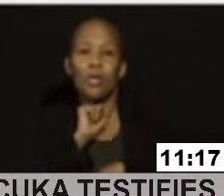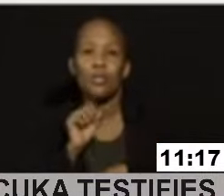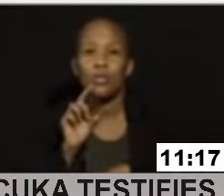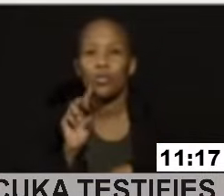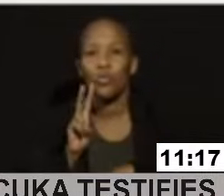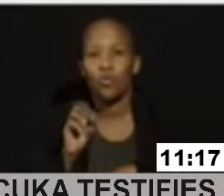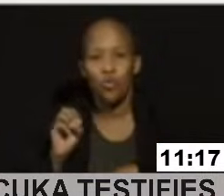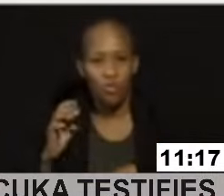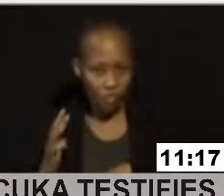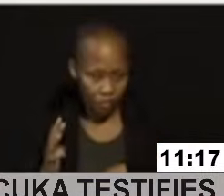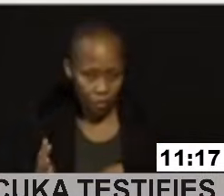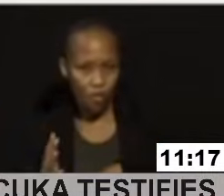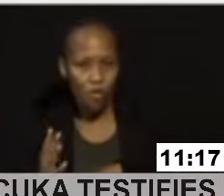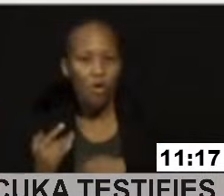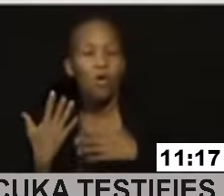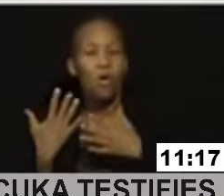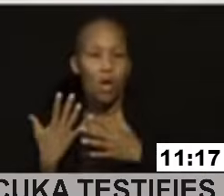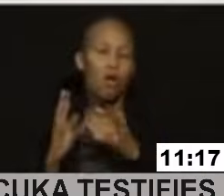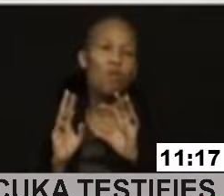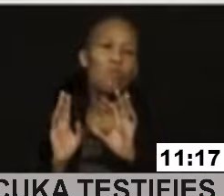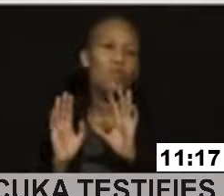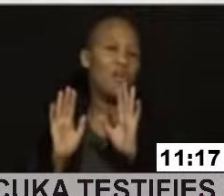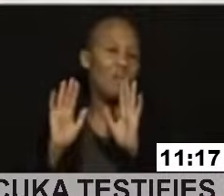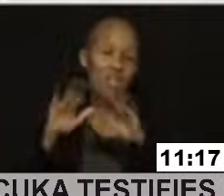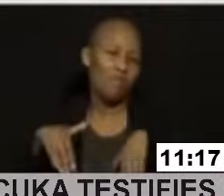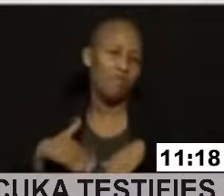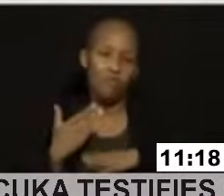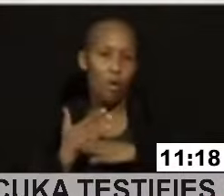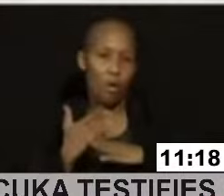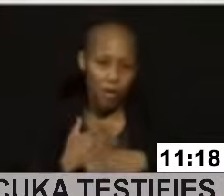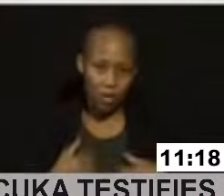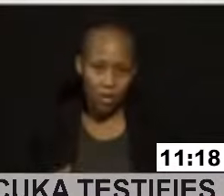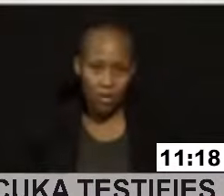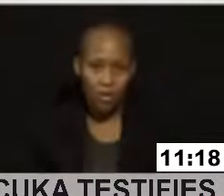2004. Now, you